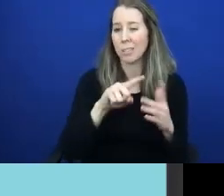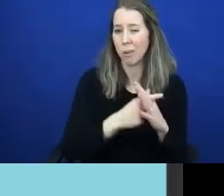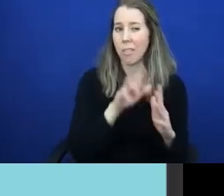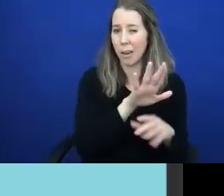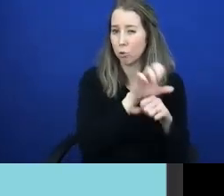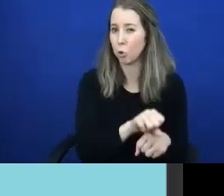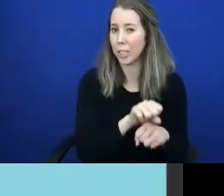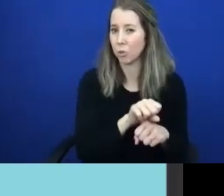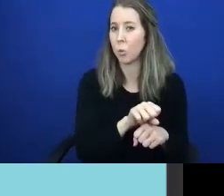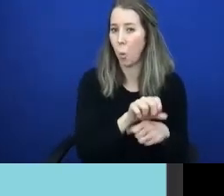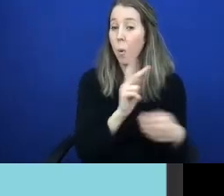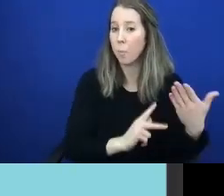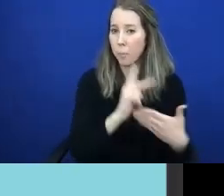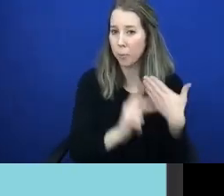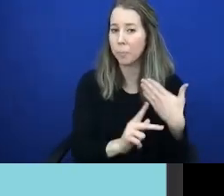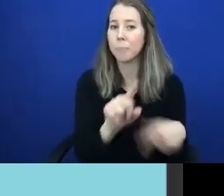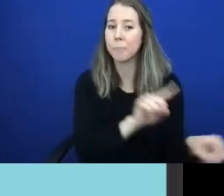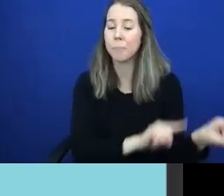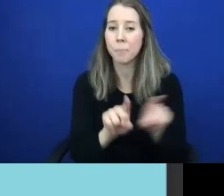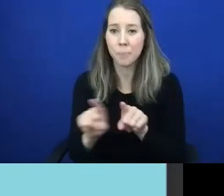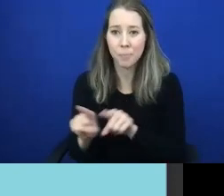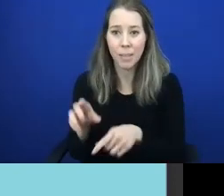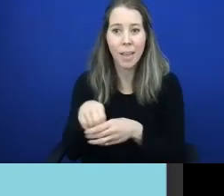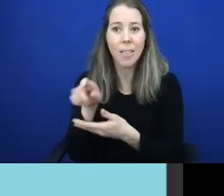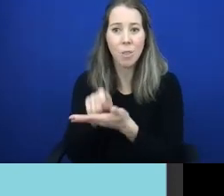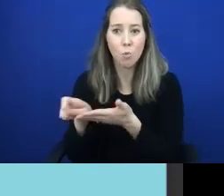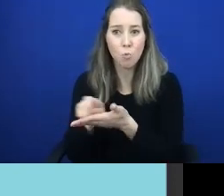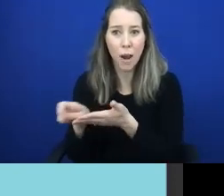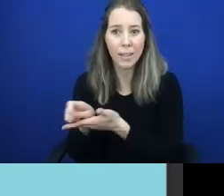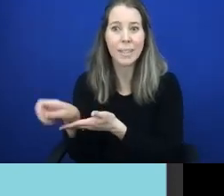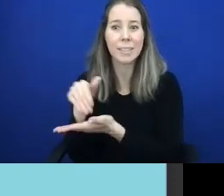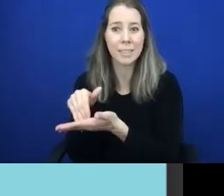program, and I also was in the writing center as well.